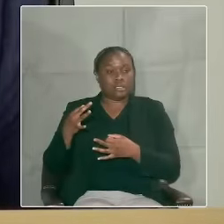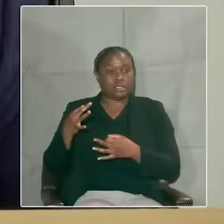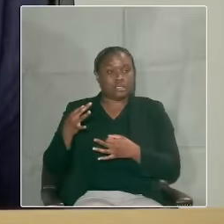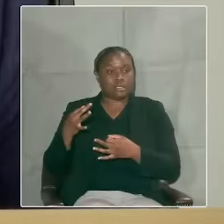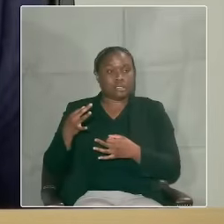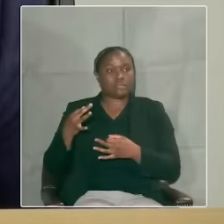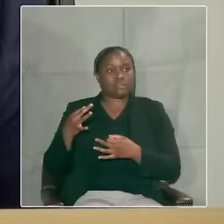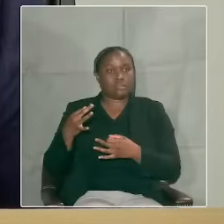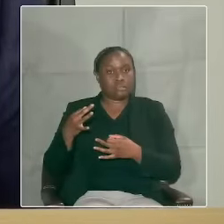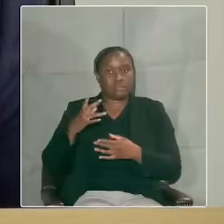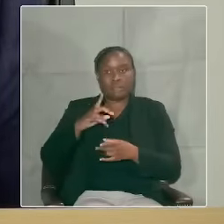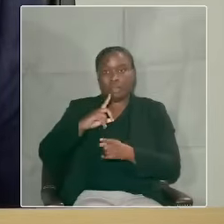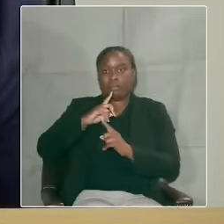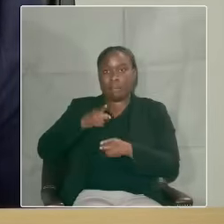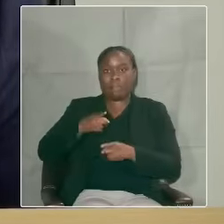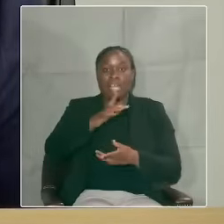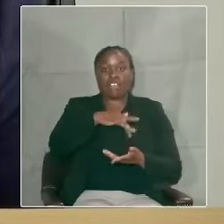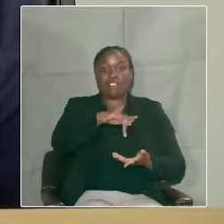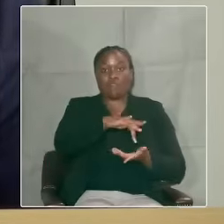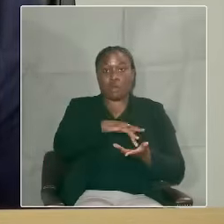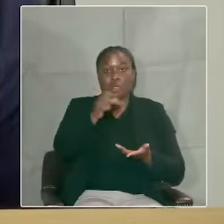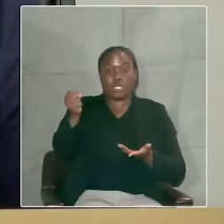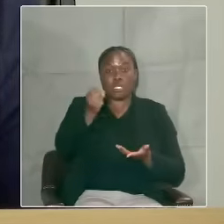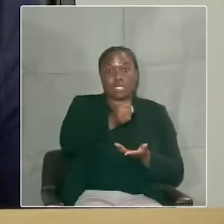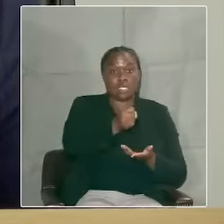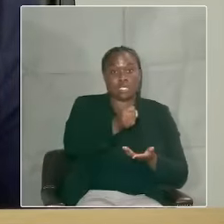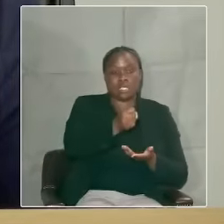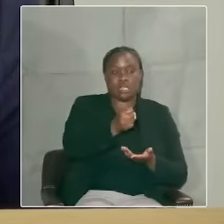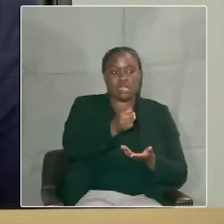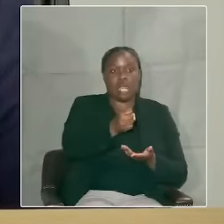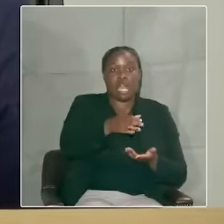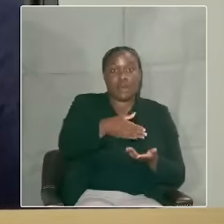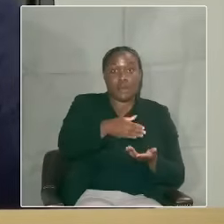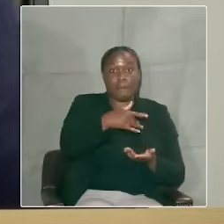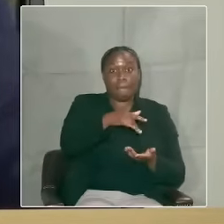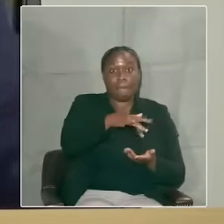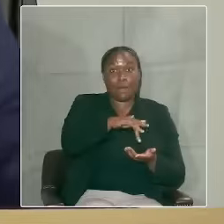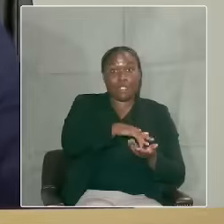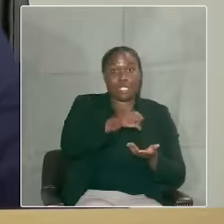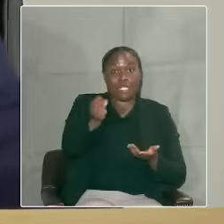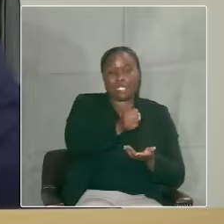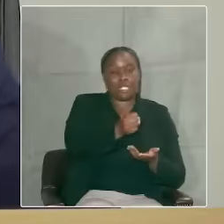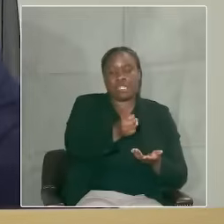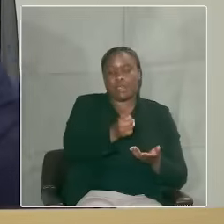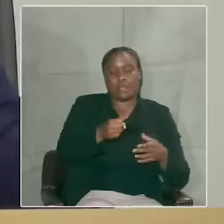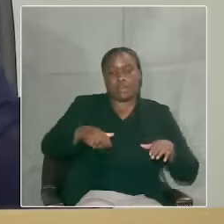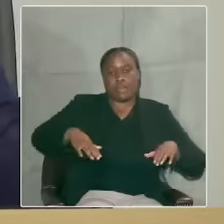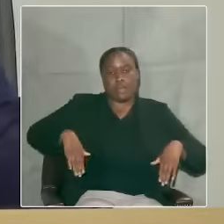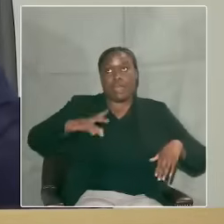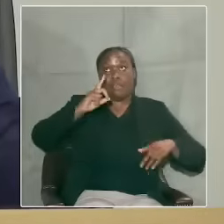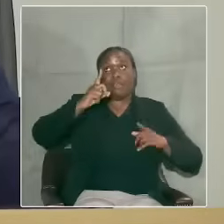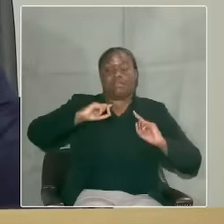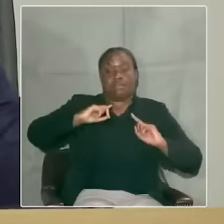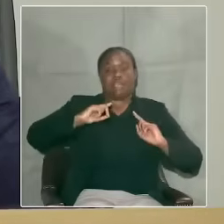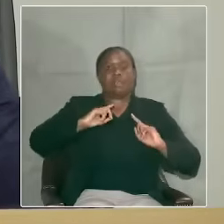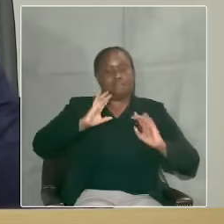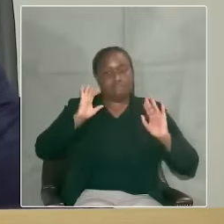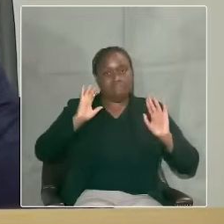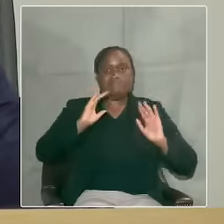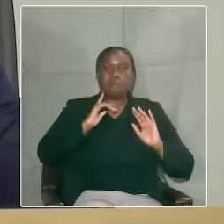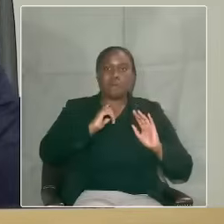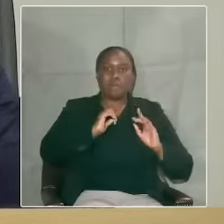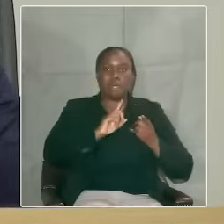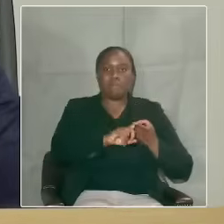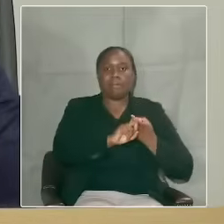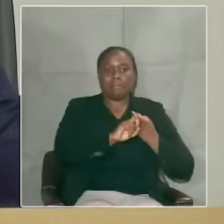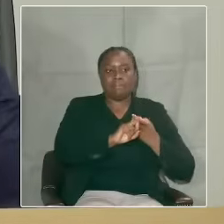we were directed not to fill vacant posts, and they were not filled, and they are still